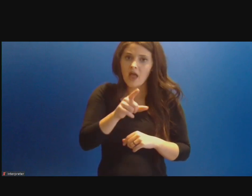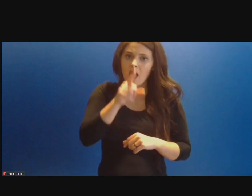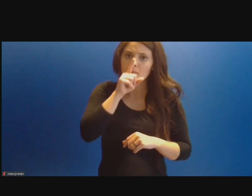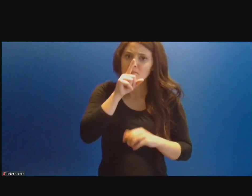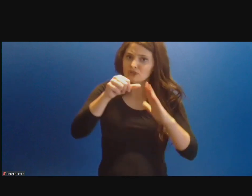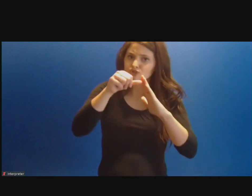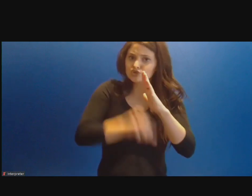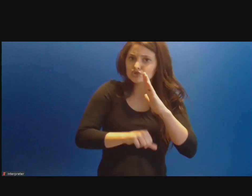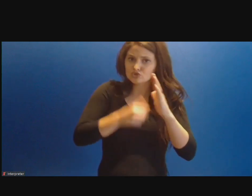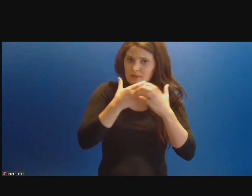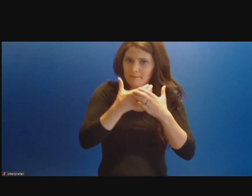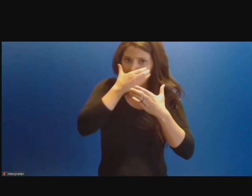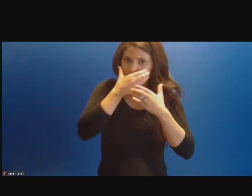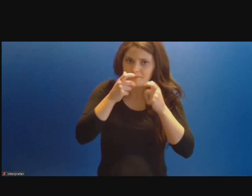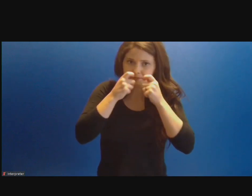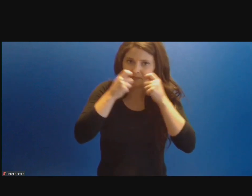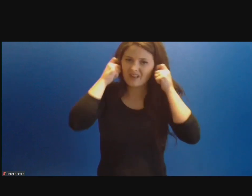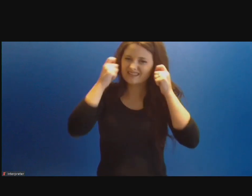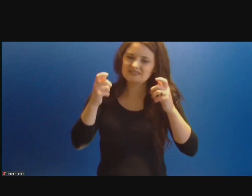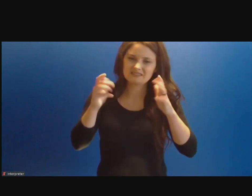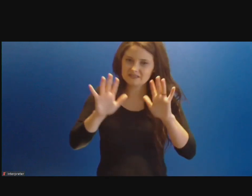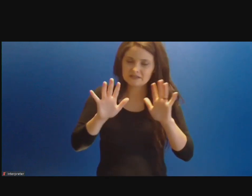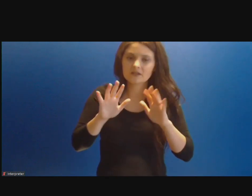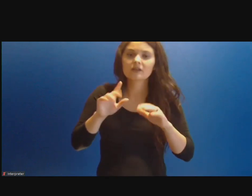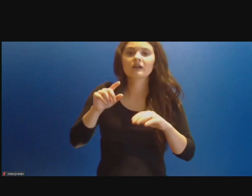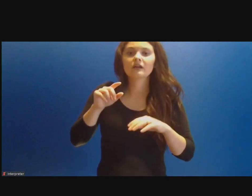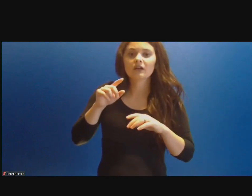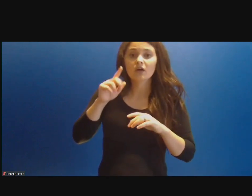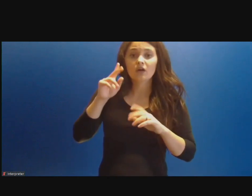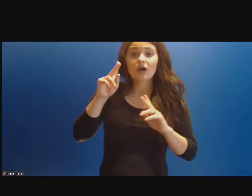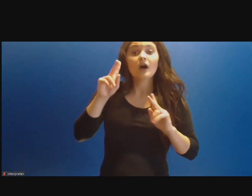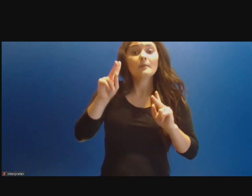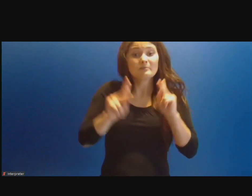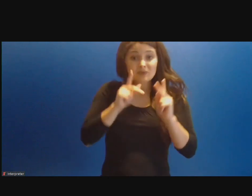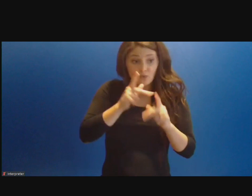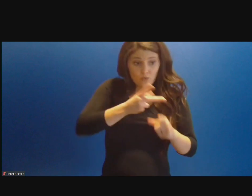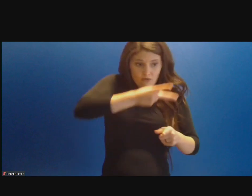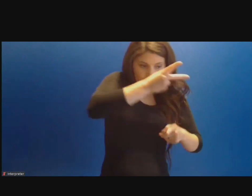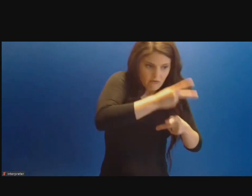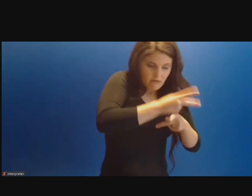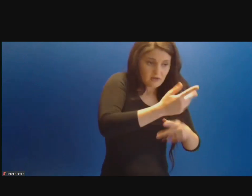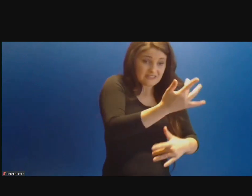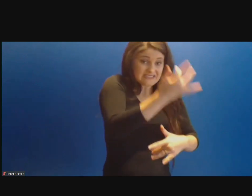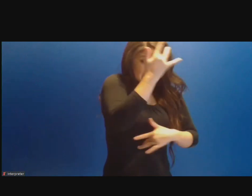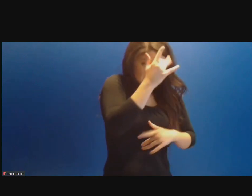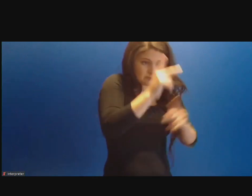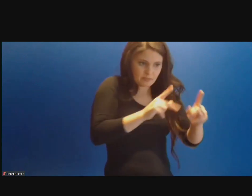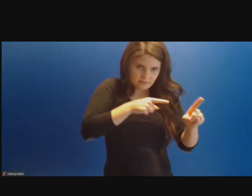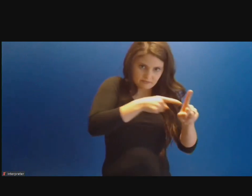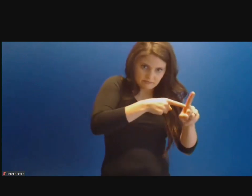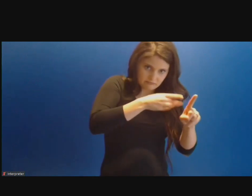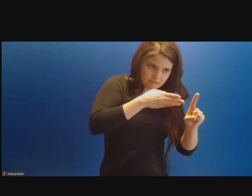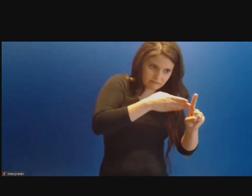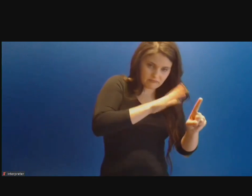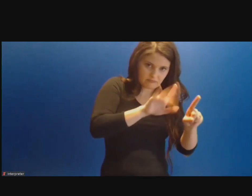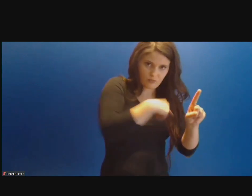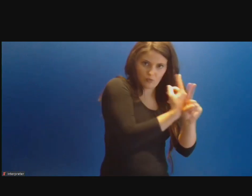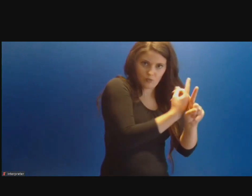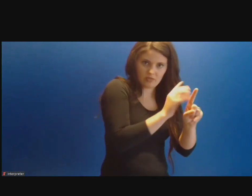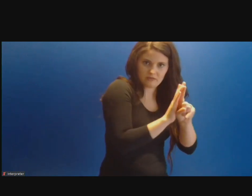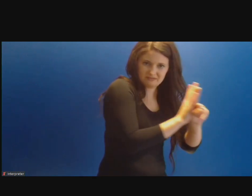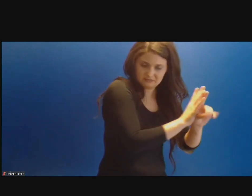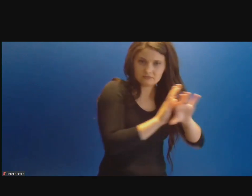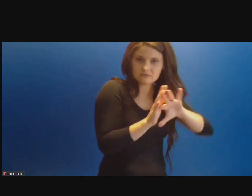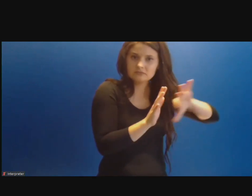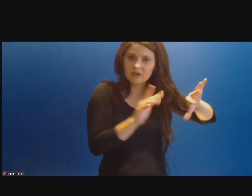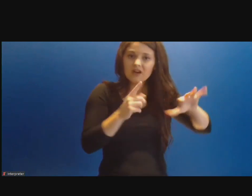mask. Surgical mask for those individuals that are taking care of ill patients in the hospital. This is a facial